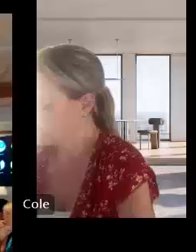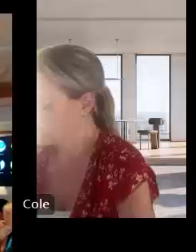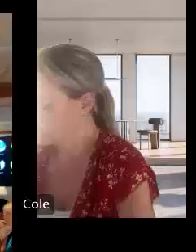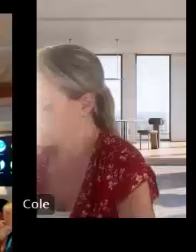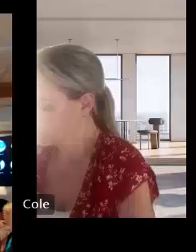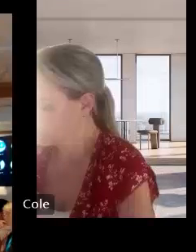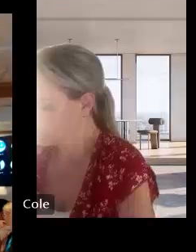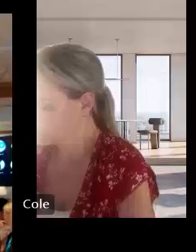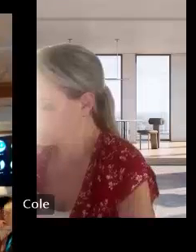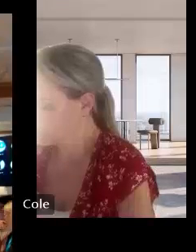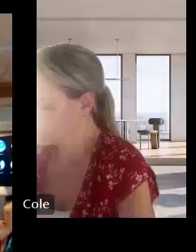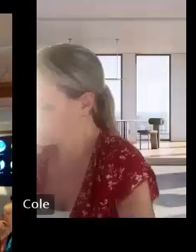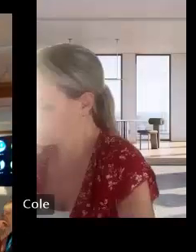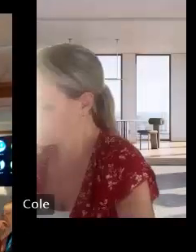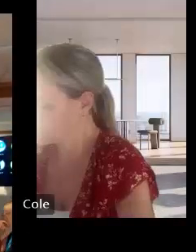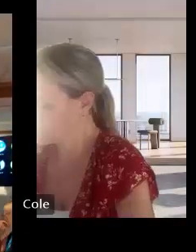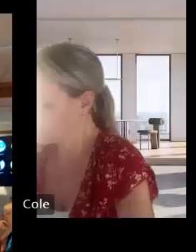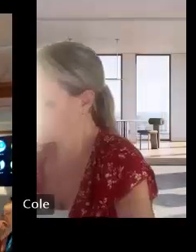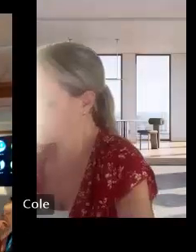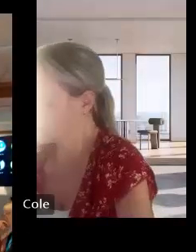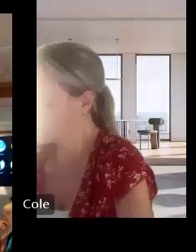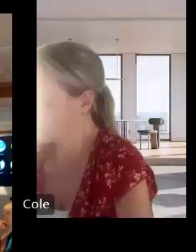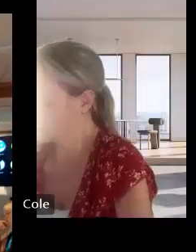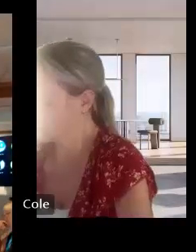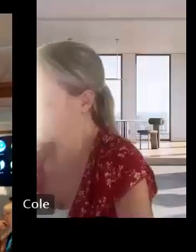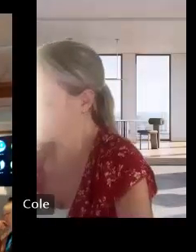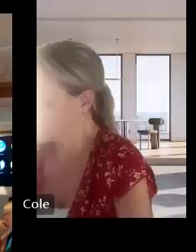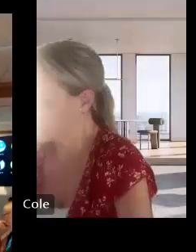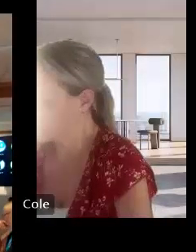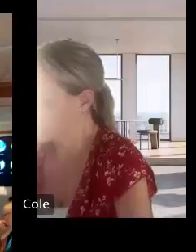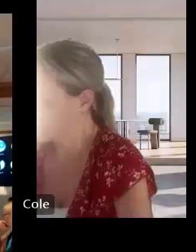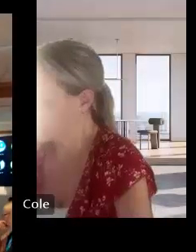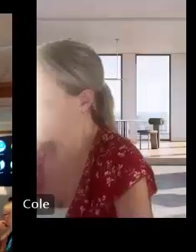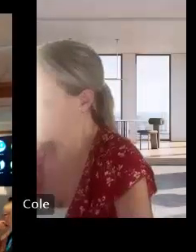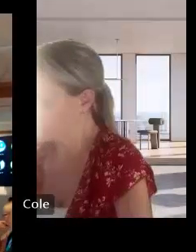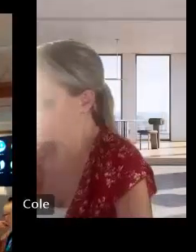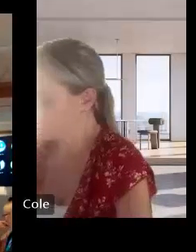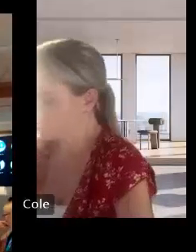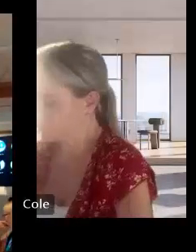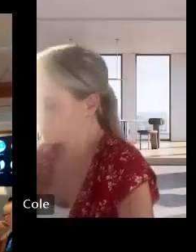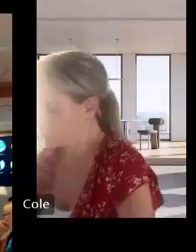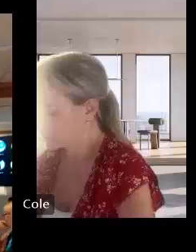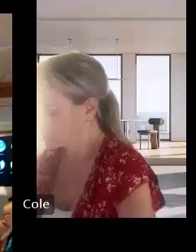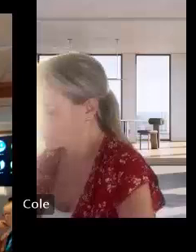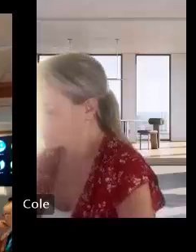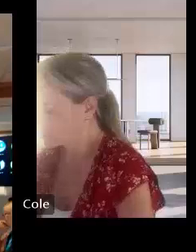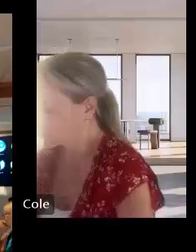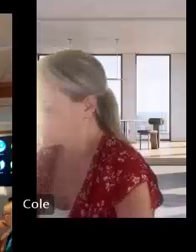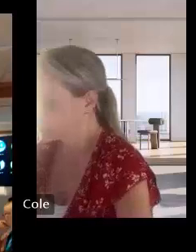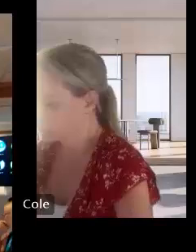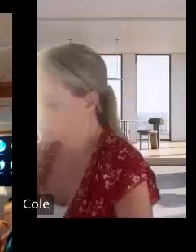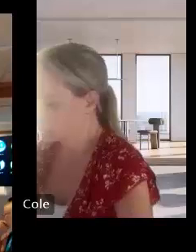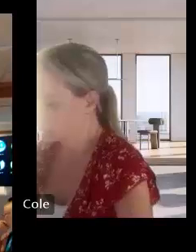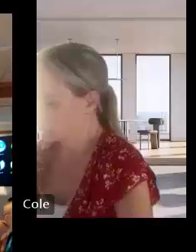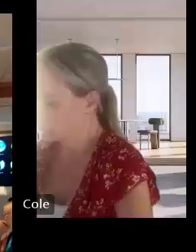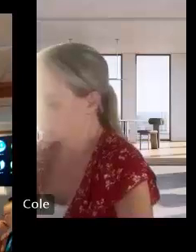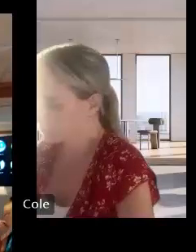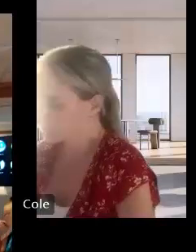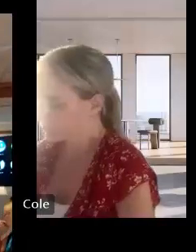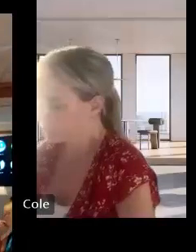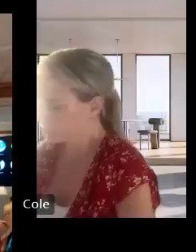coach for our BSA students and Indigenous students, but is